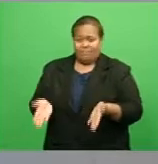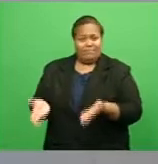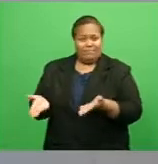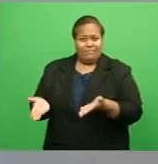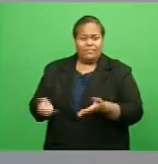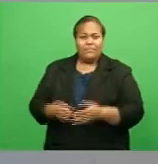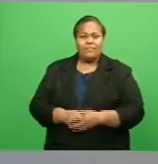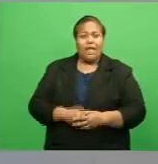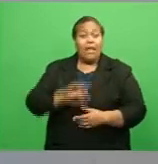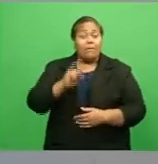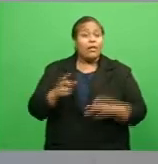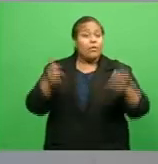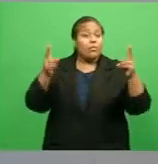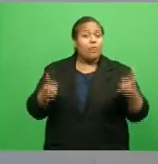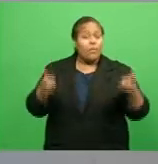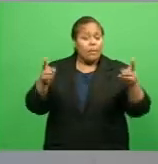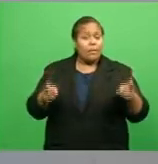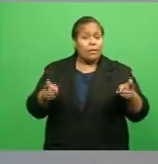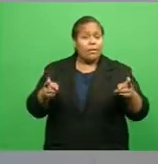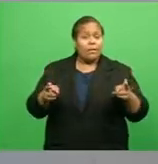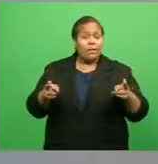normal properties below